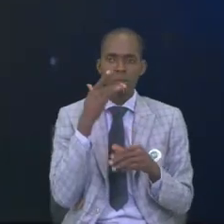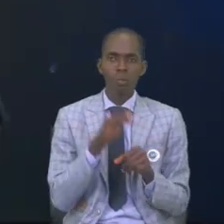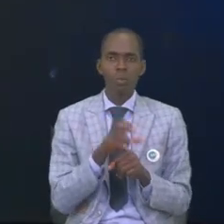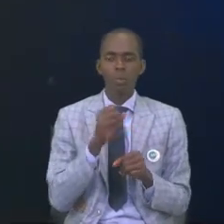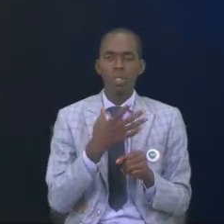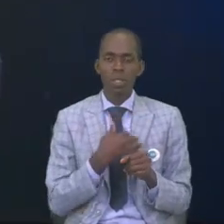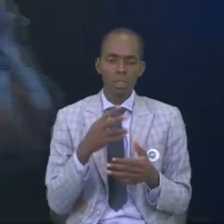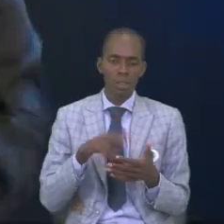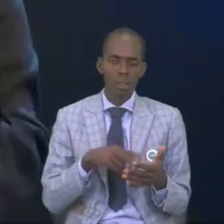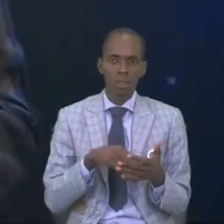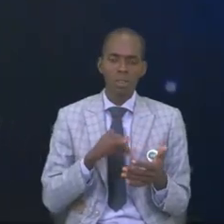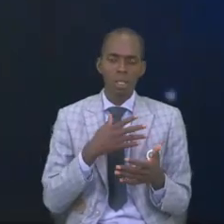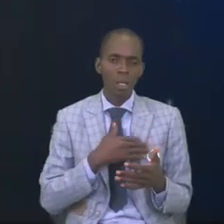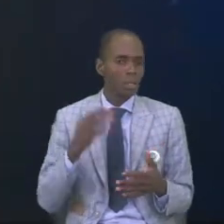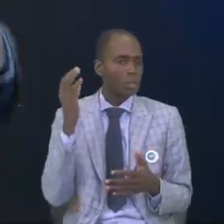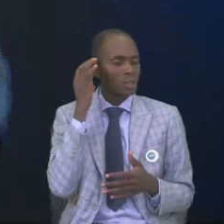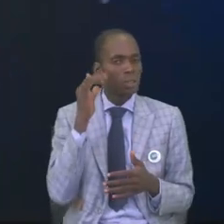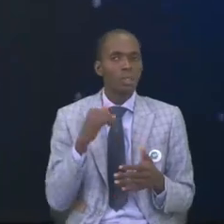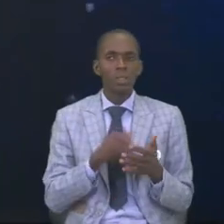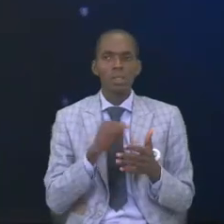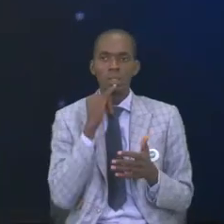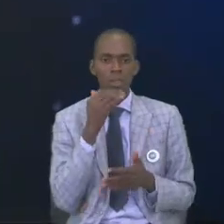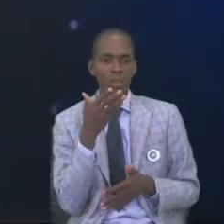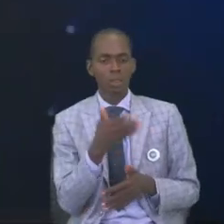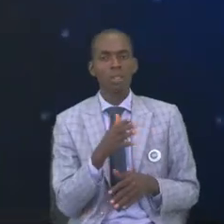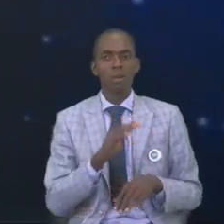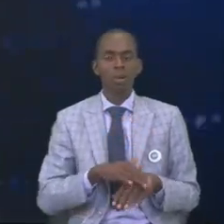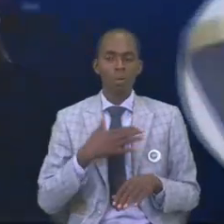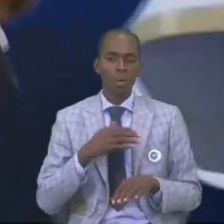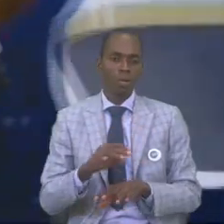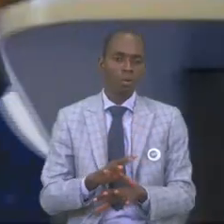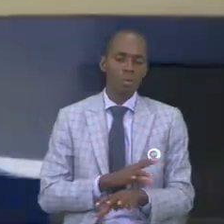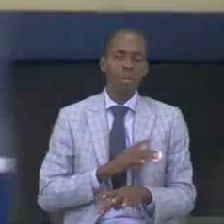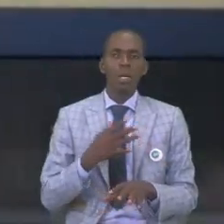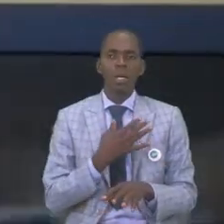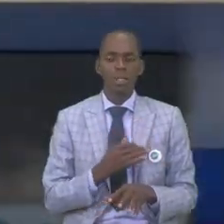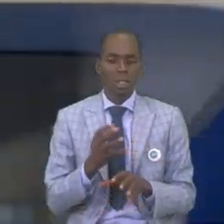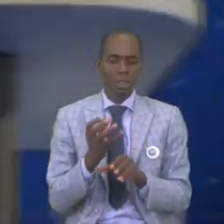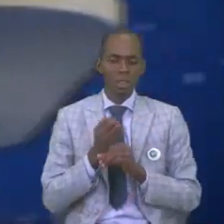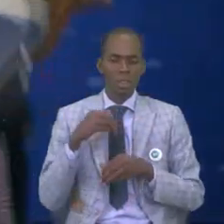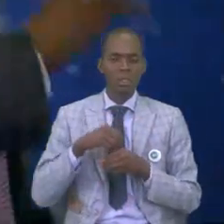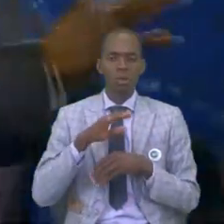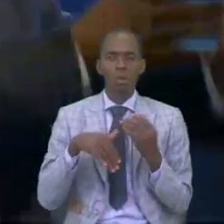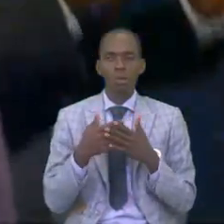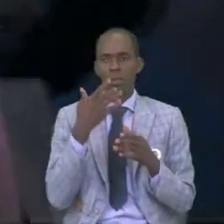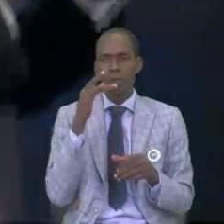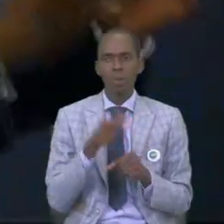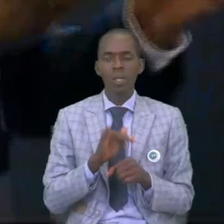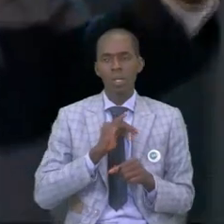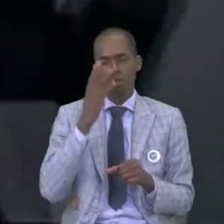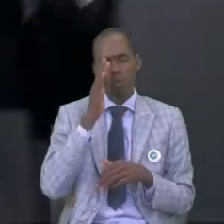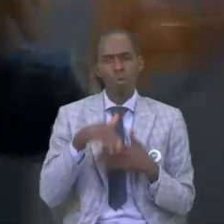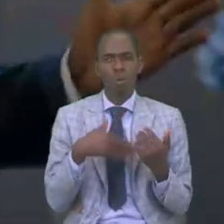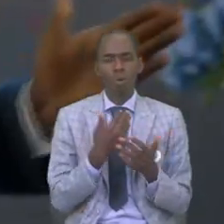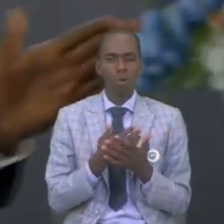record there on my tablet. And then I soak in the promises, and I know all these promises that were given